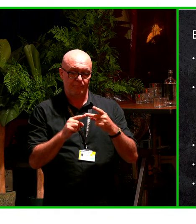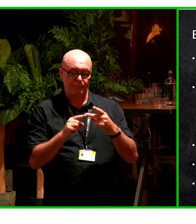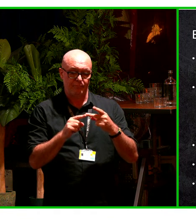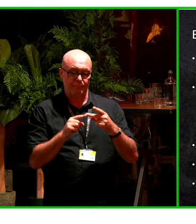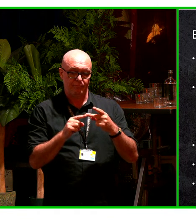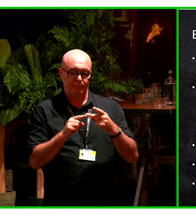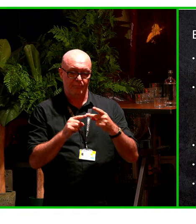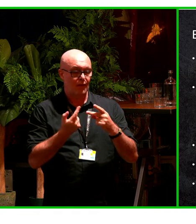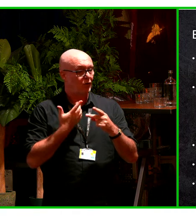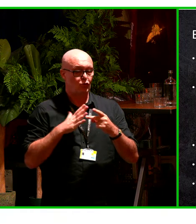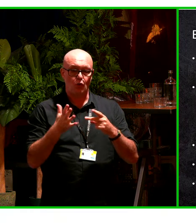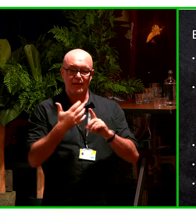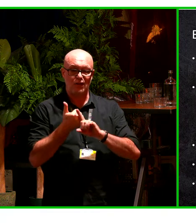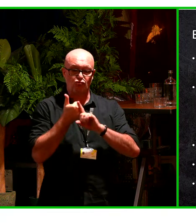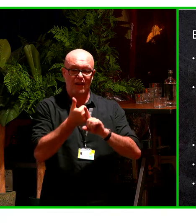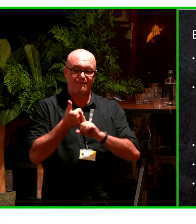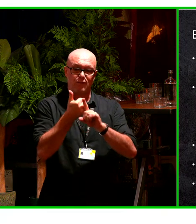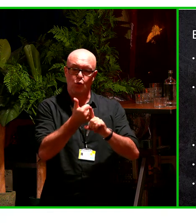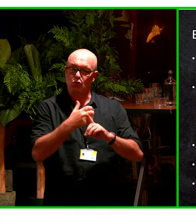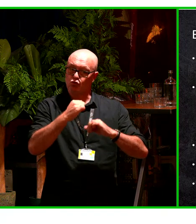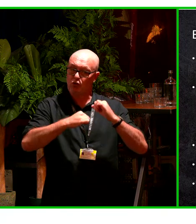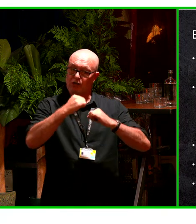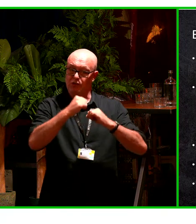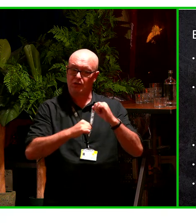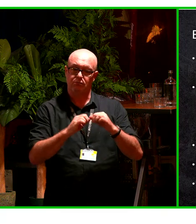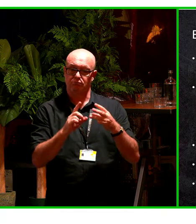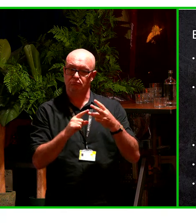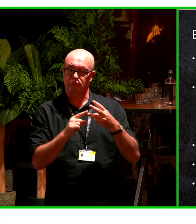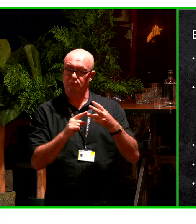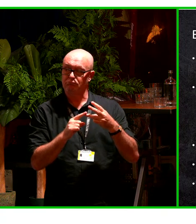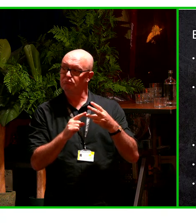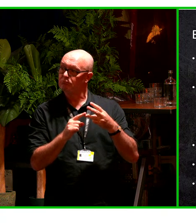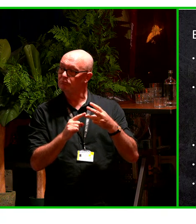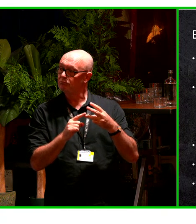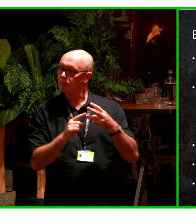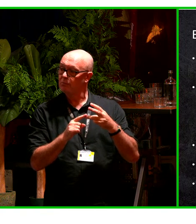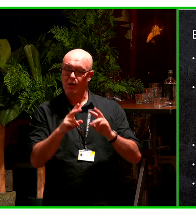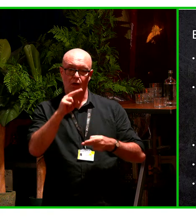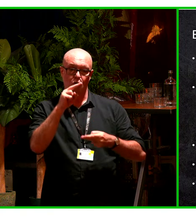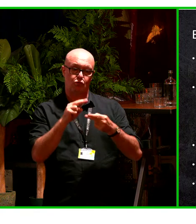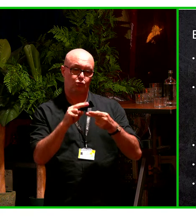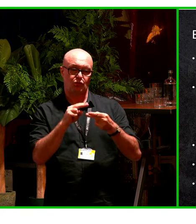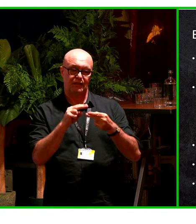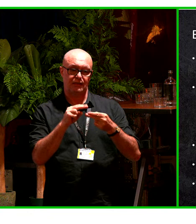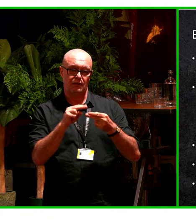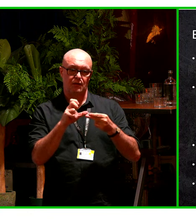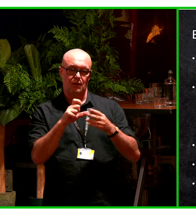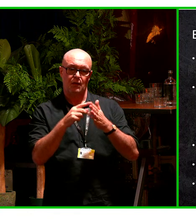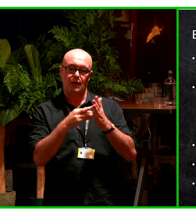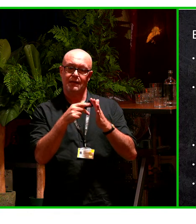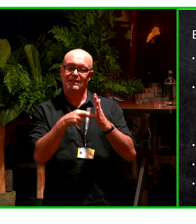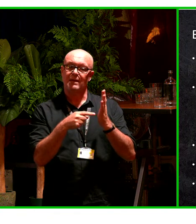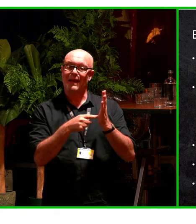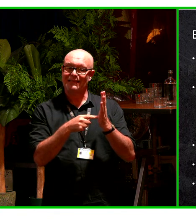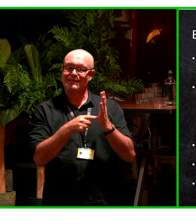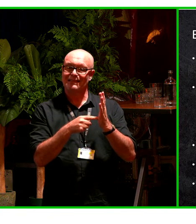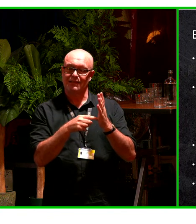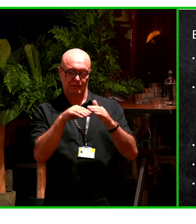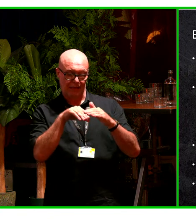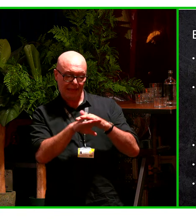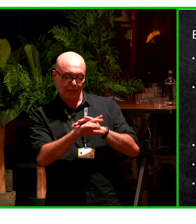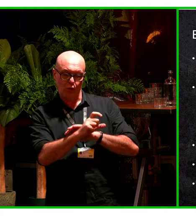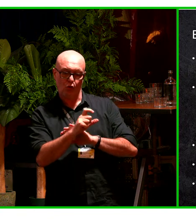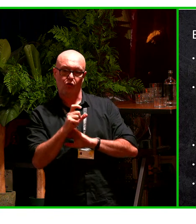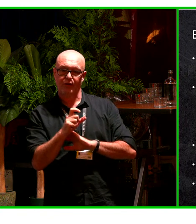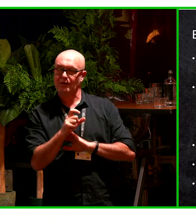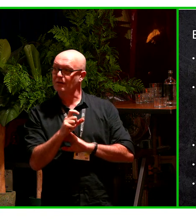of reinforcements and construction joints. And thirdly, reducing the cement content of the concrete. And the cement